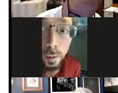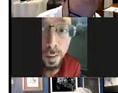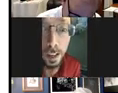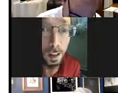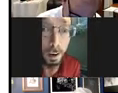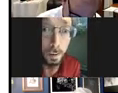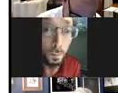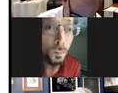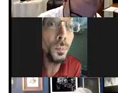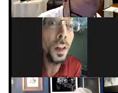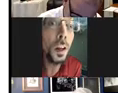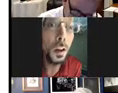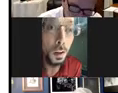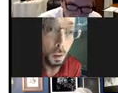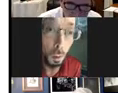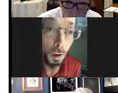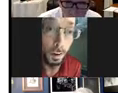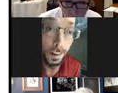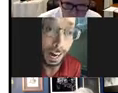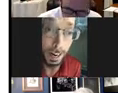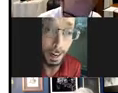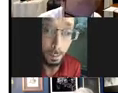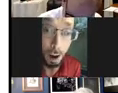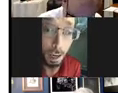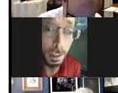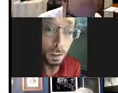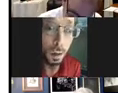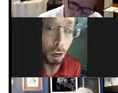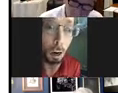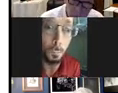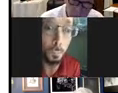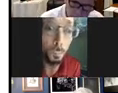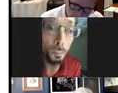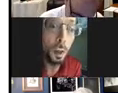maybe reflect on the work of Canada Moss.